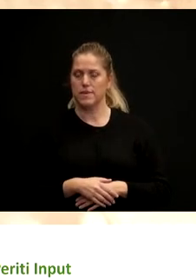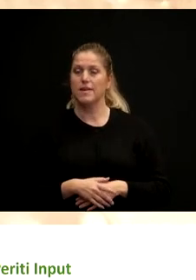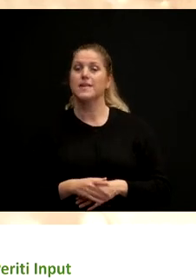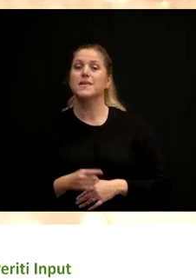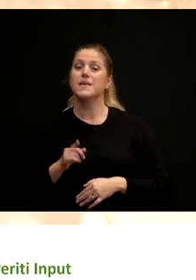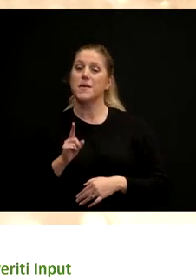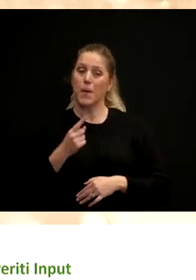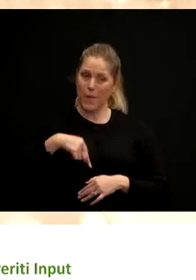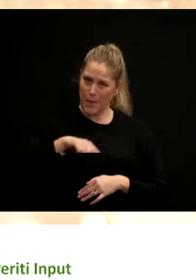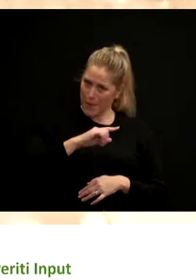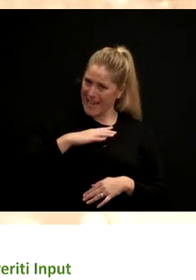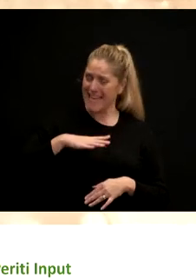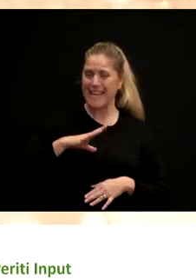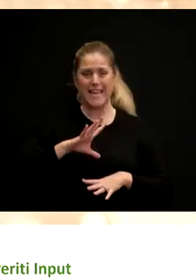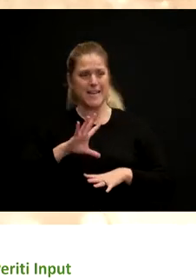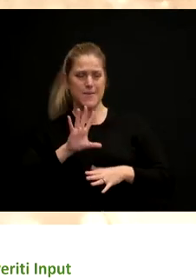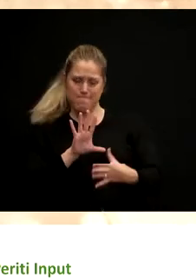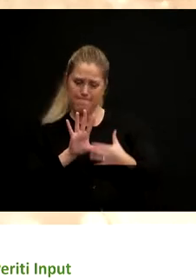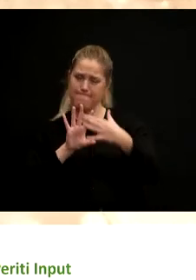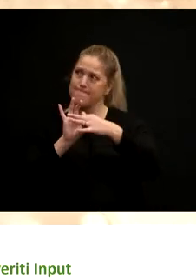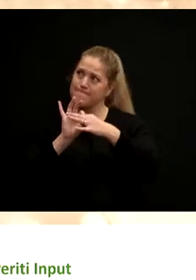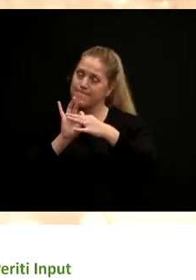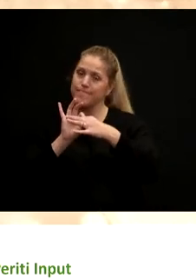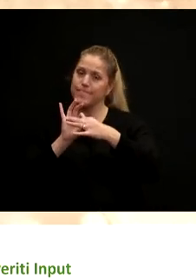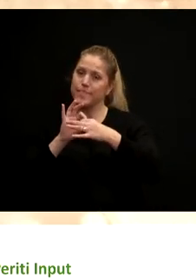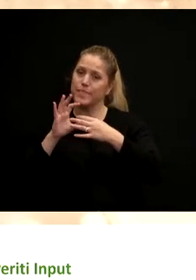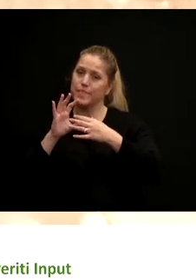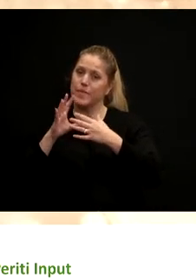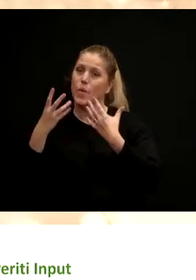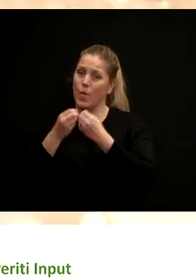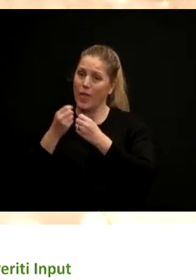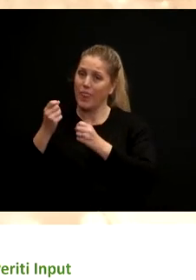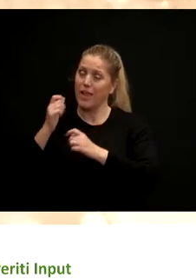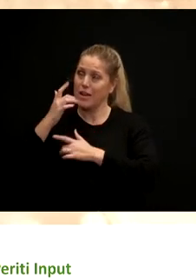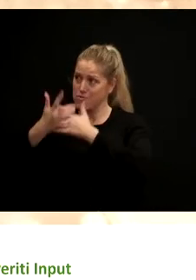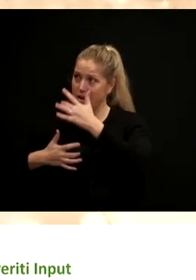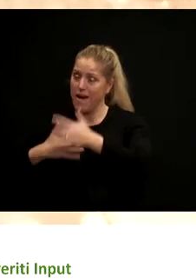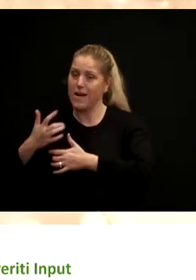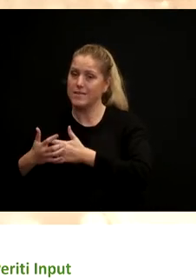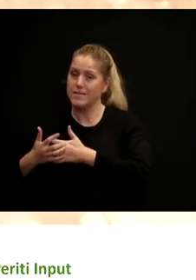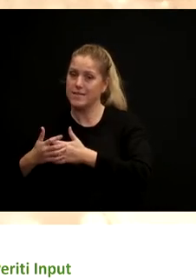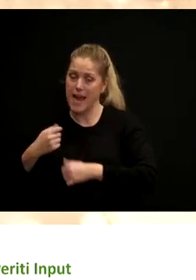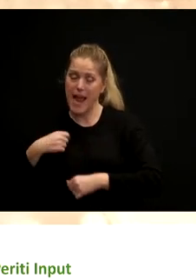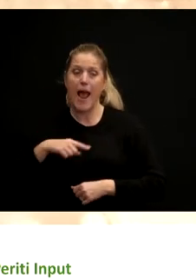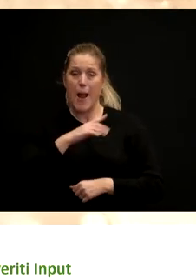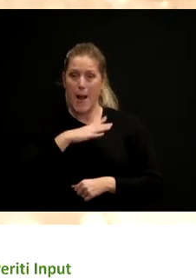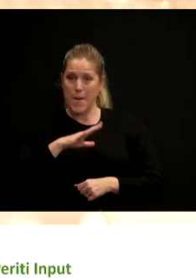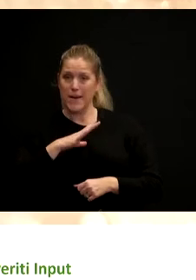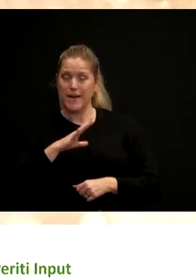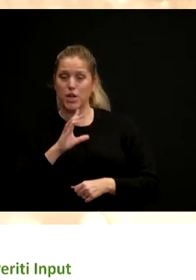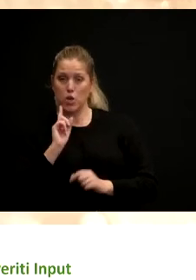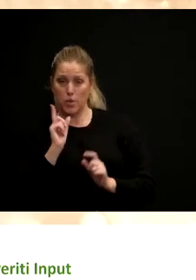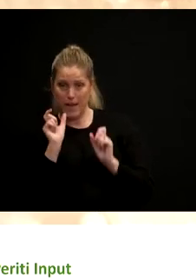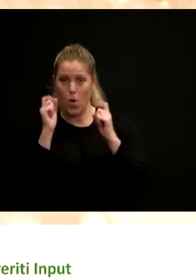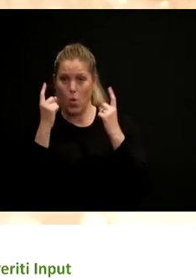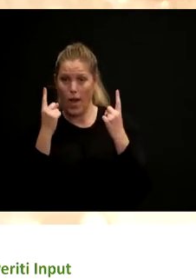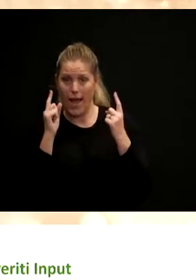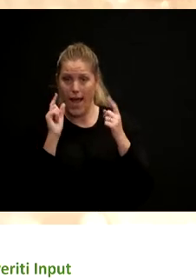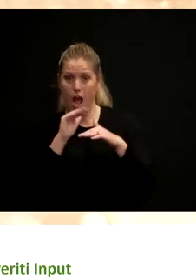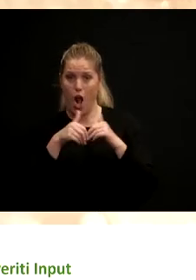Christ, those who aspire to leadership, and I'm conscious I'm speaking to a room of